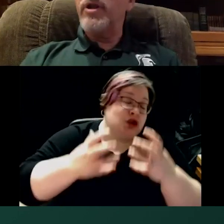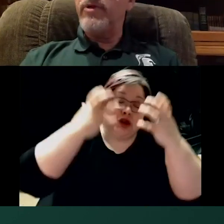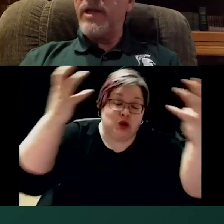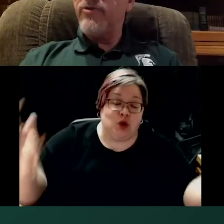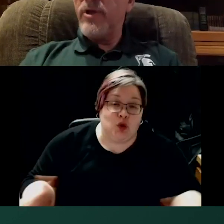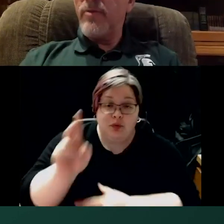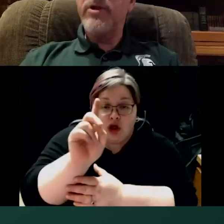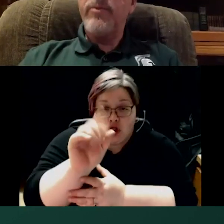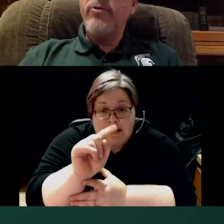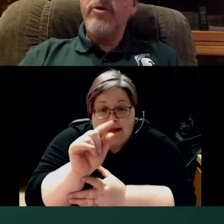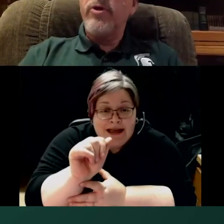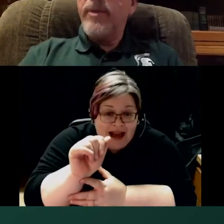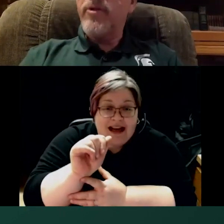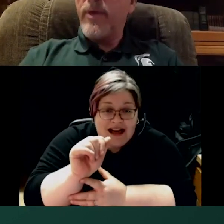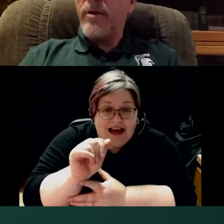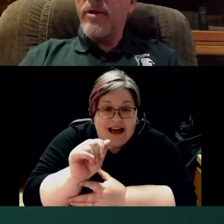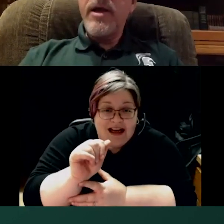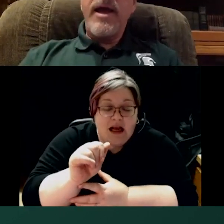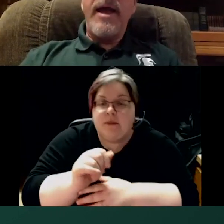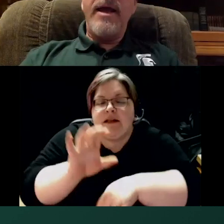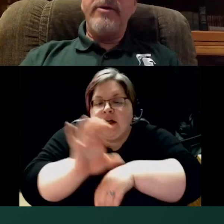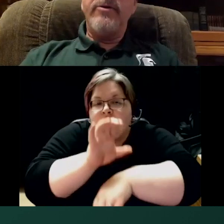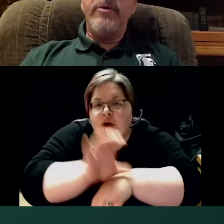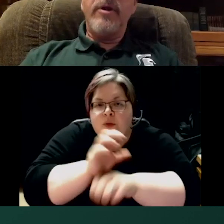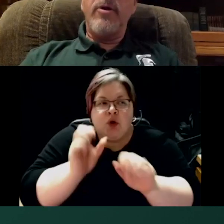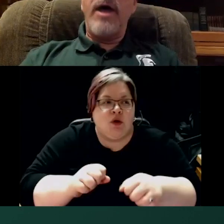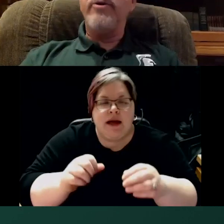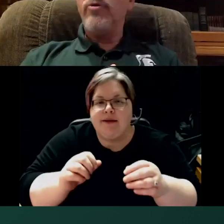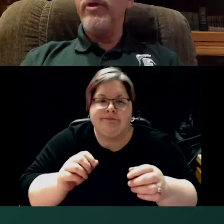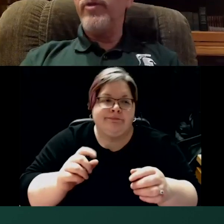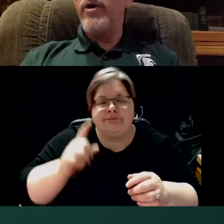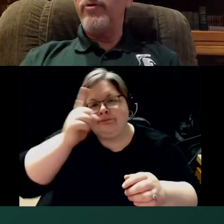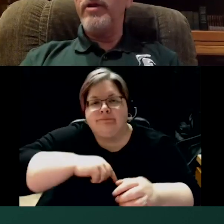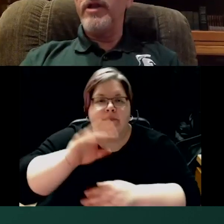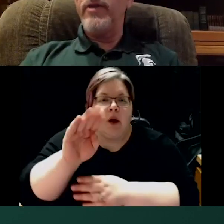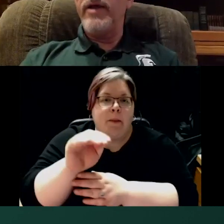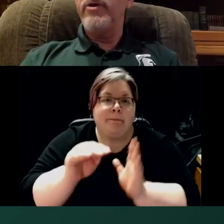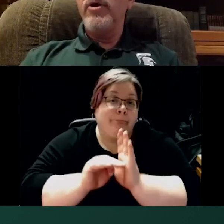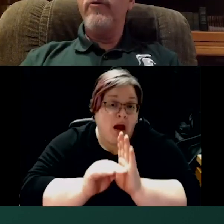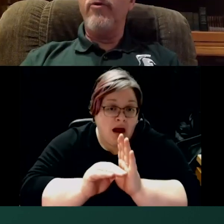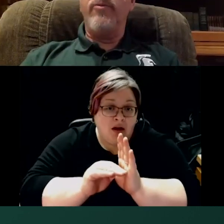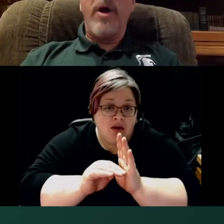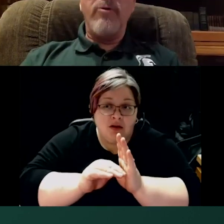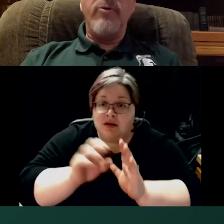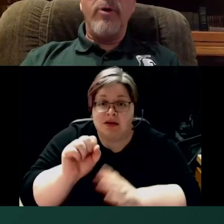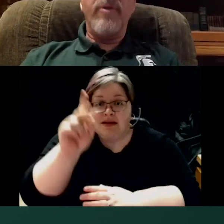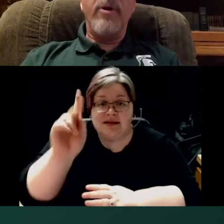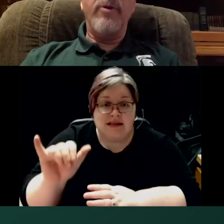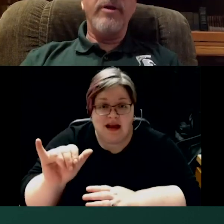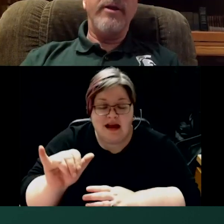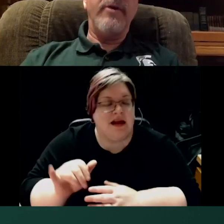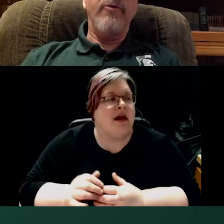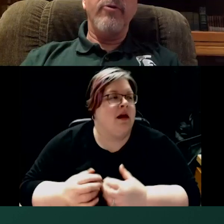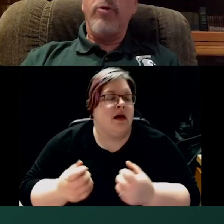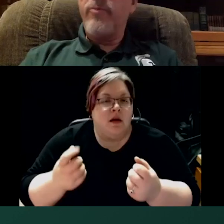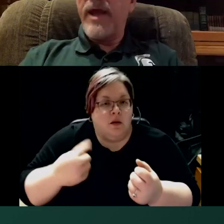computer simulations, but computers will miss things. And so I know that there are things like that for brown dwarfs. There are